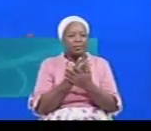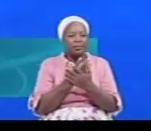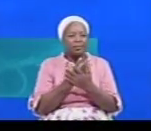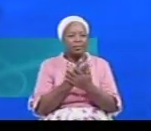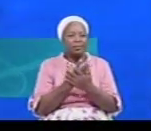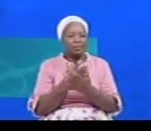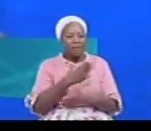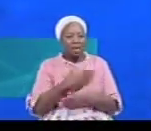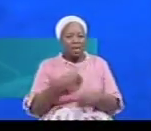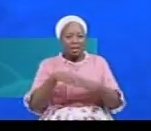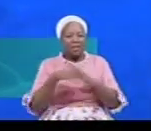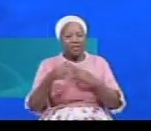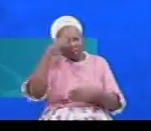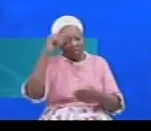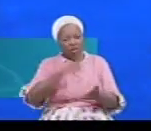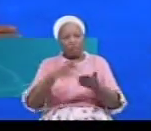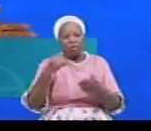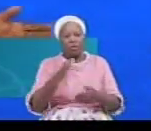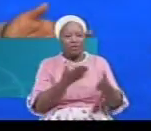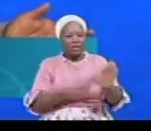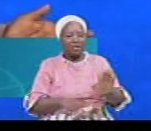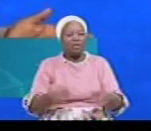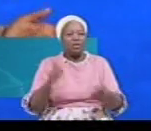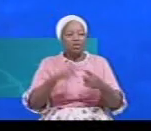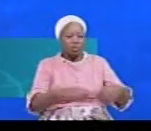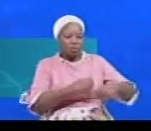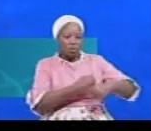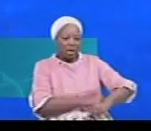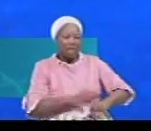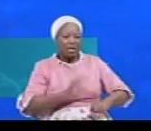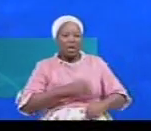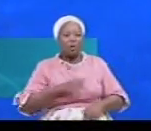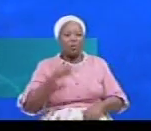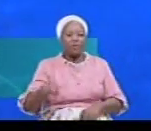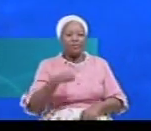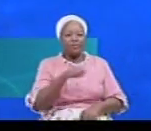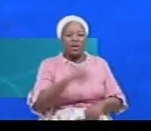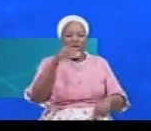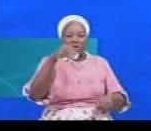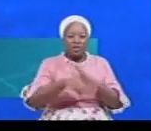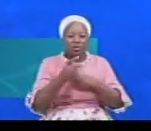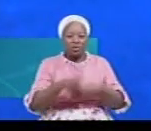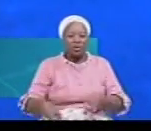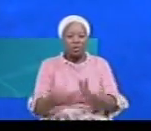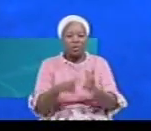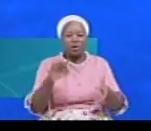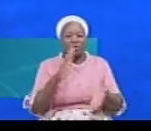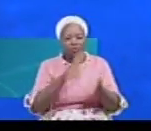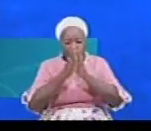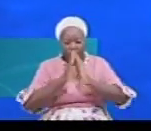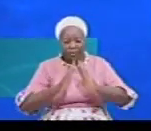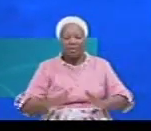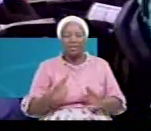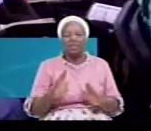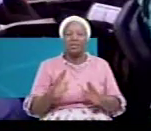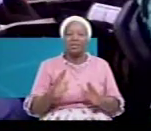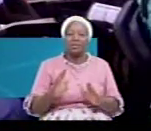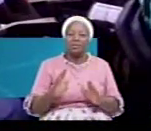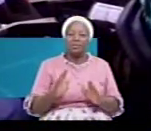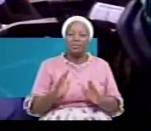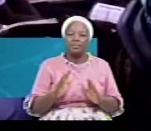and in the shadow of death, to guide our feet into the way of peace.